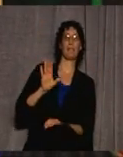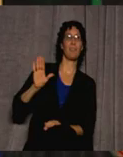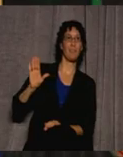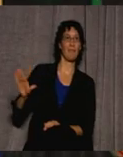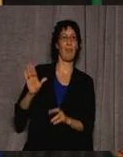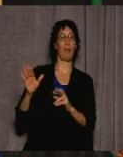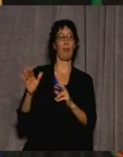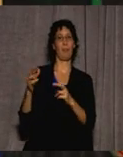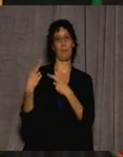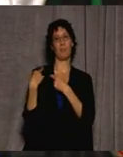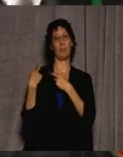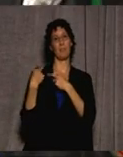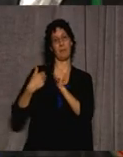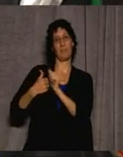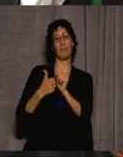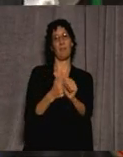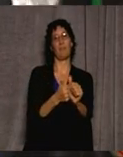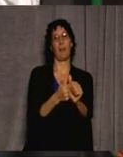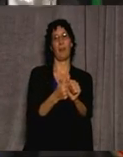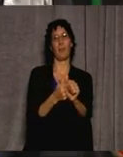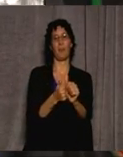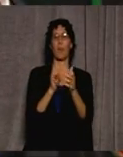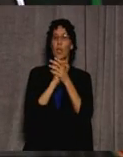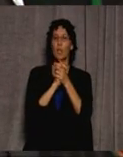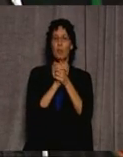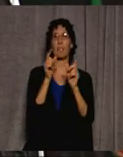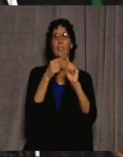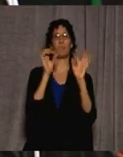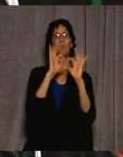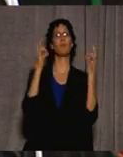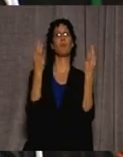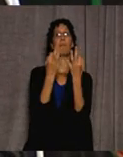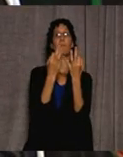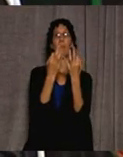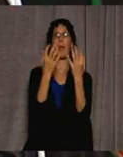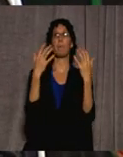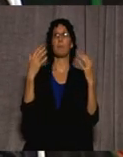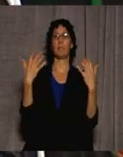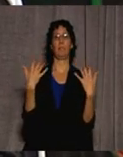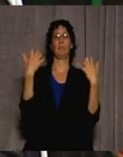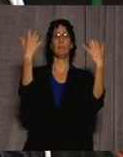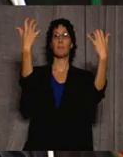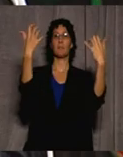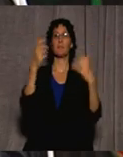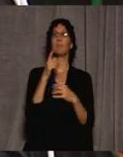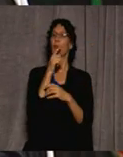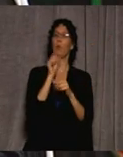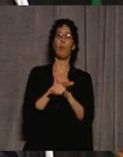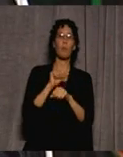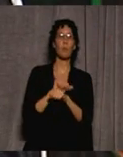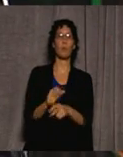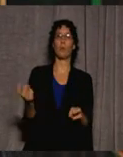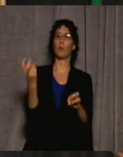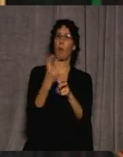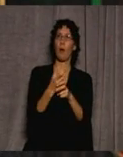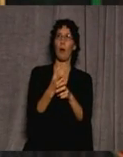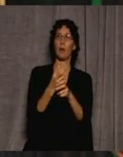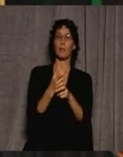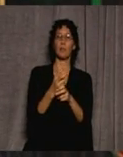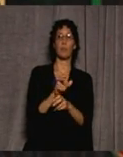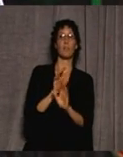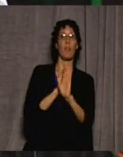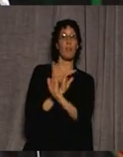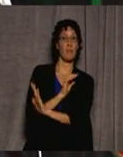follow what you have done. Congratulations to the family members who are here today and those who have worked so hard, because their